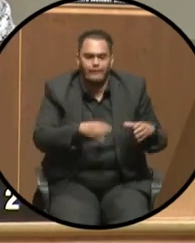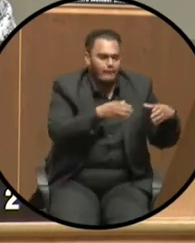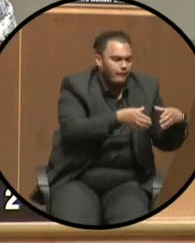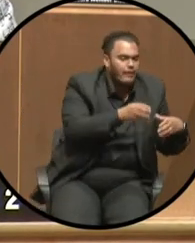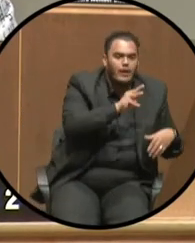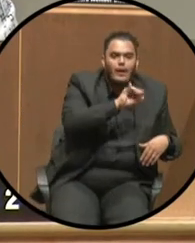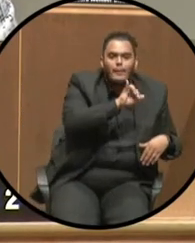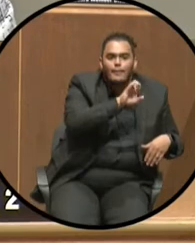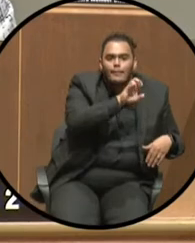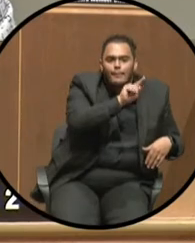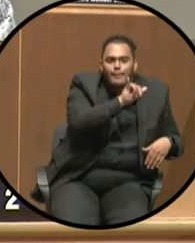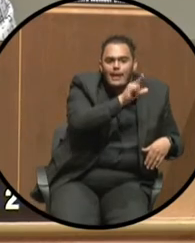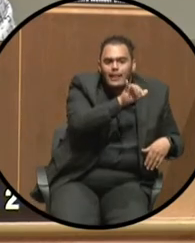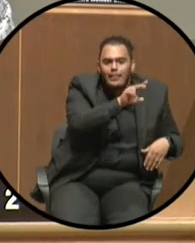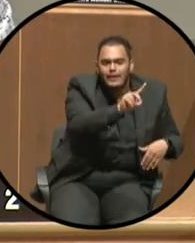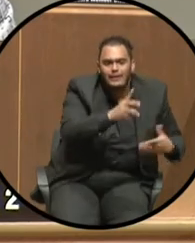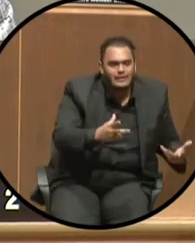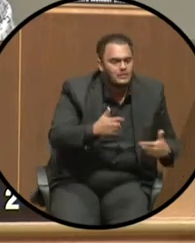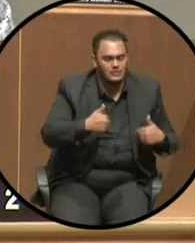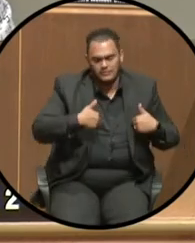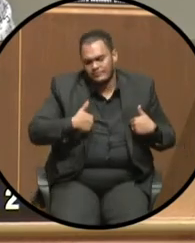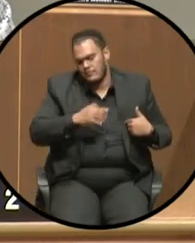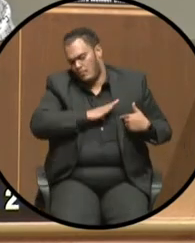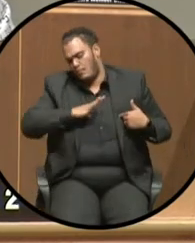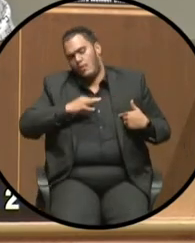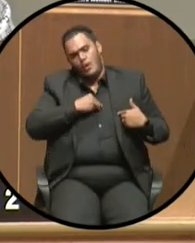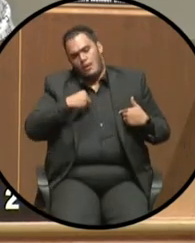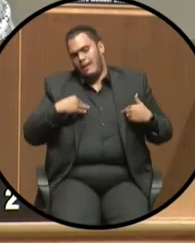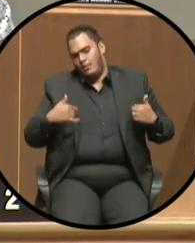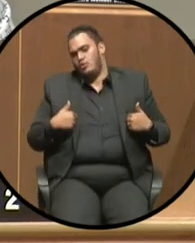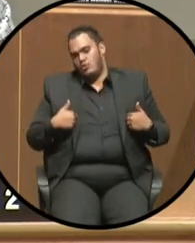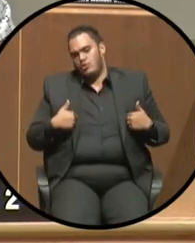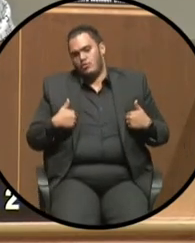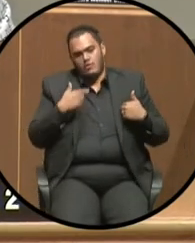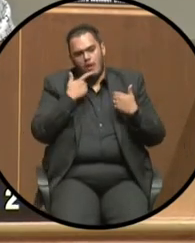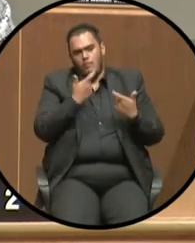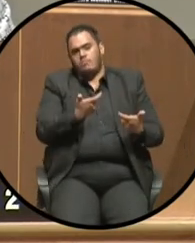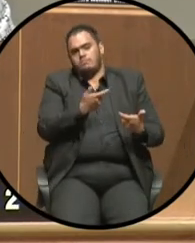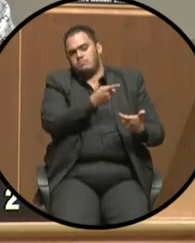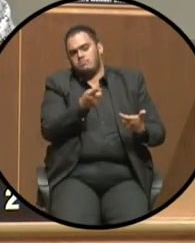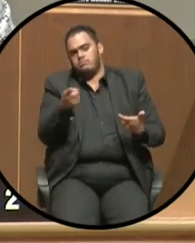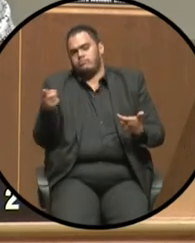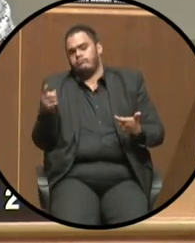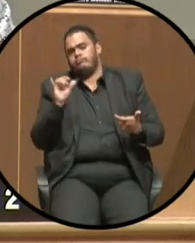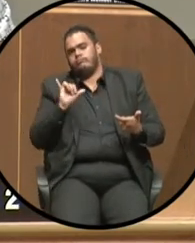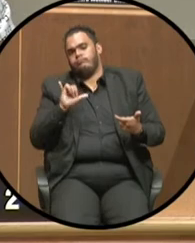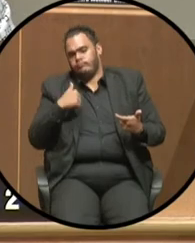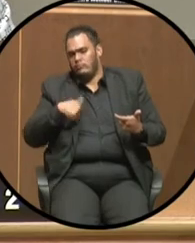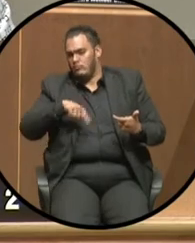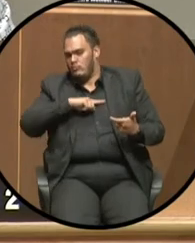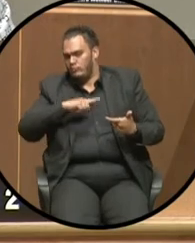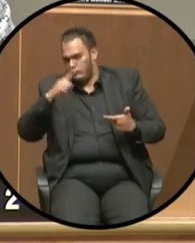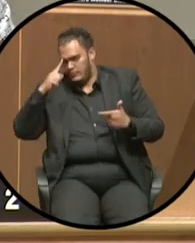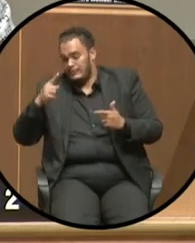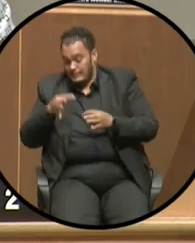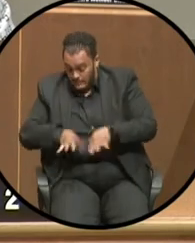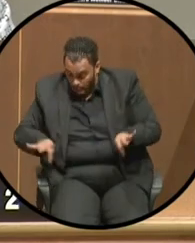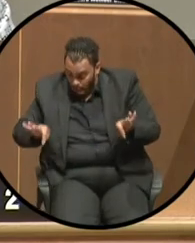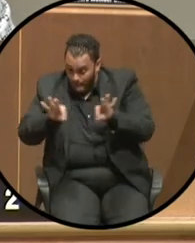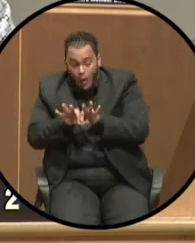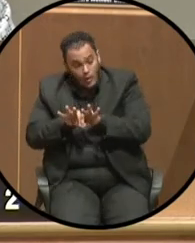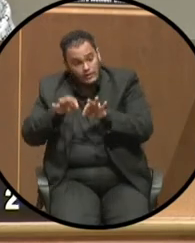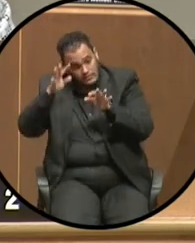as a board member, when we're up here and we're listening to discussions, you know, we're making important decisions, and I personally would like to know when they're at the